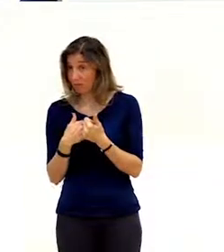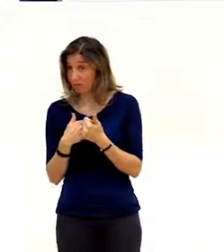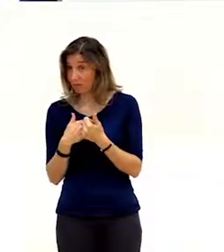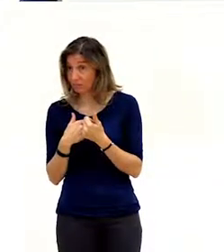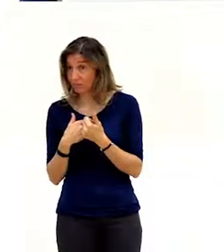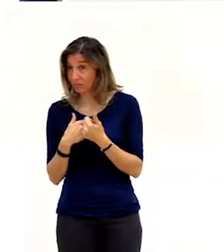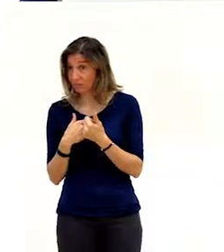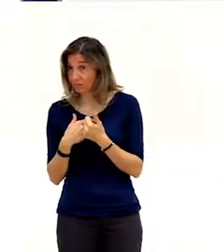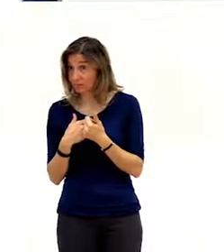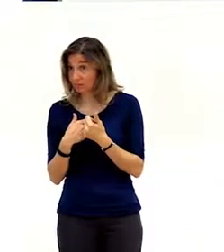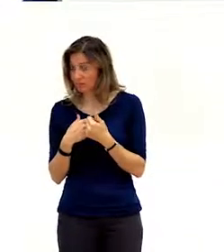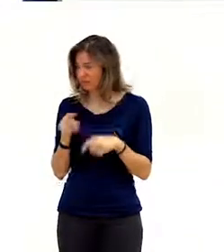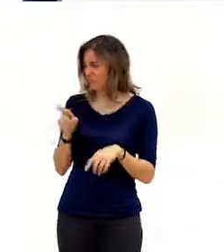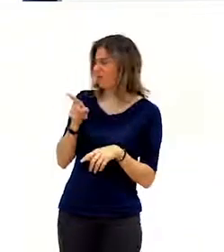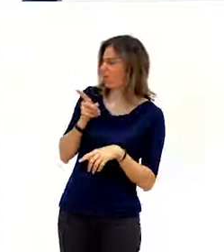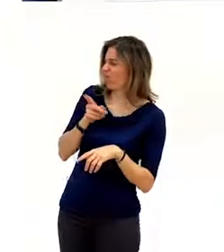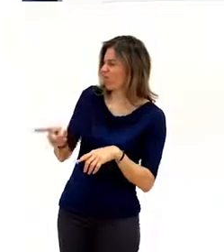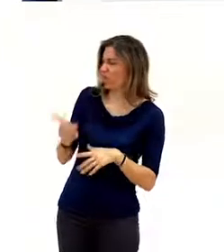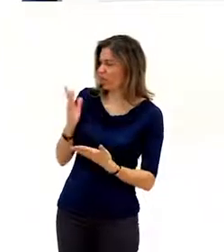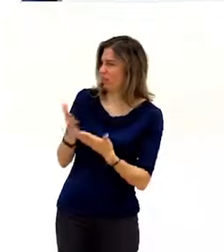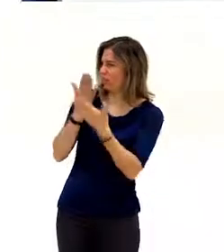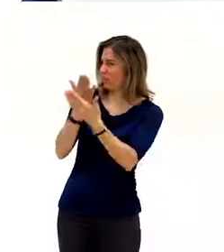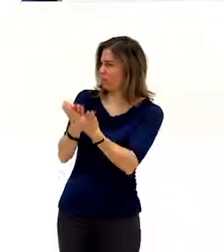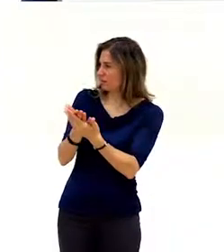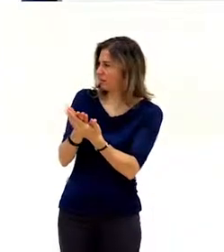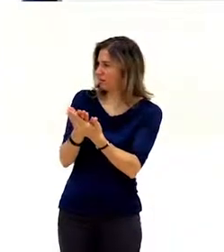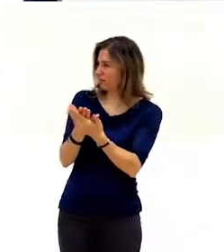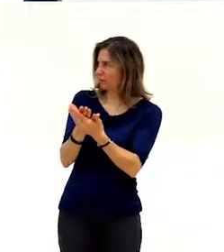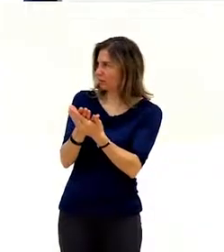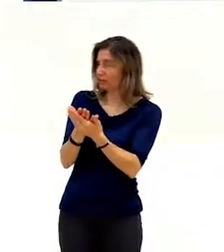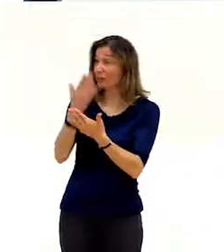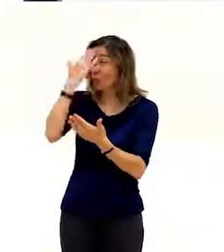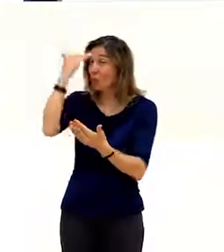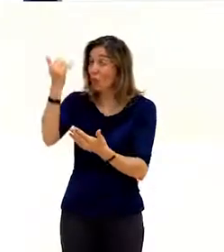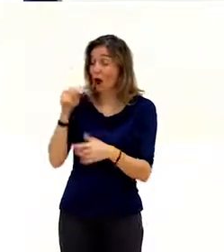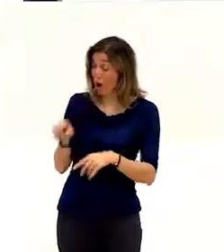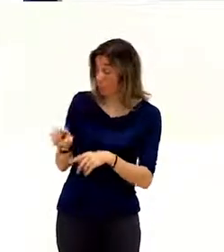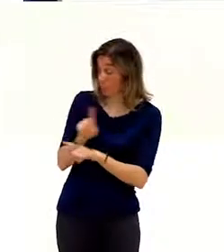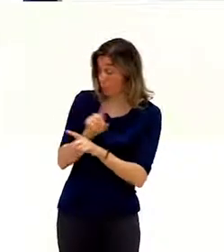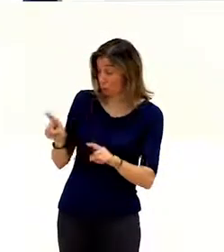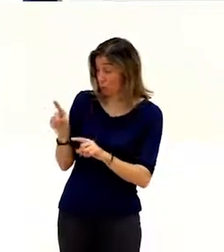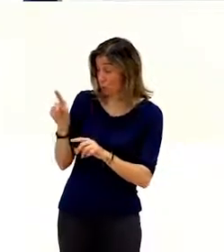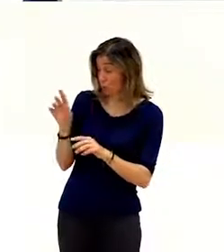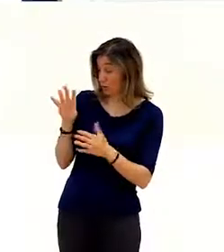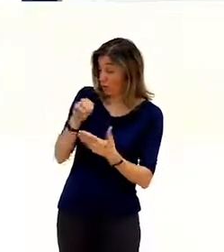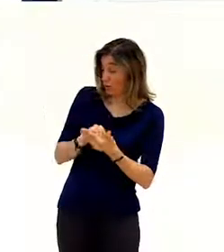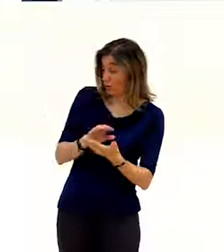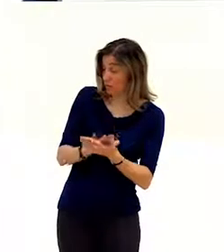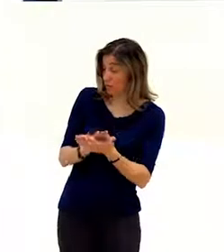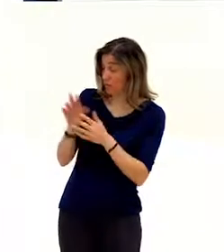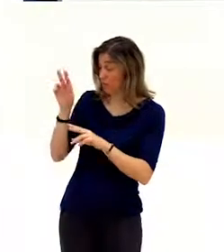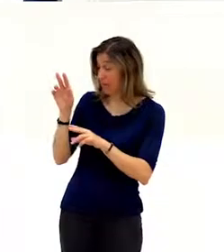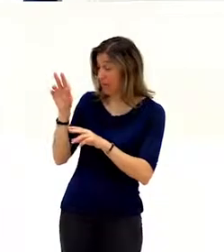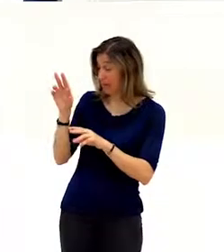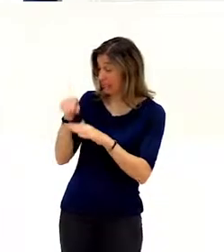the offering that relates into the observance of accessibility between two